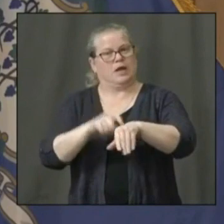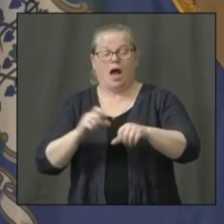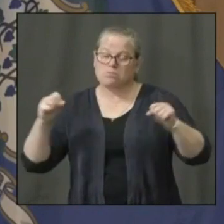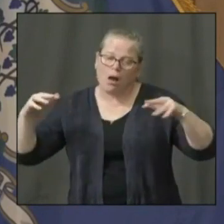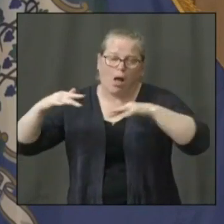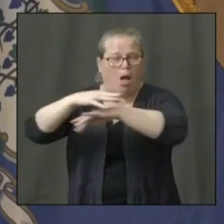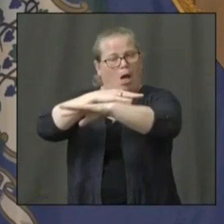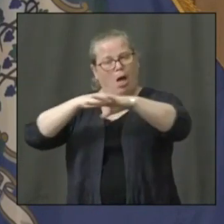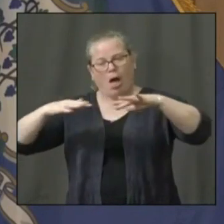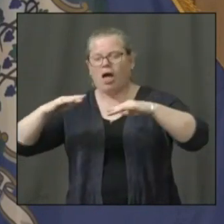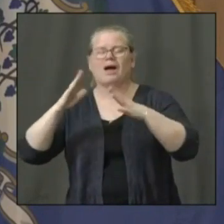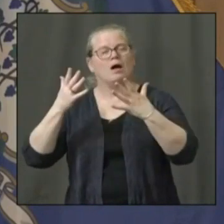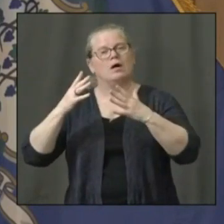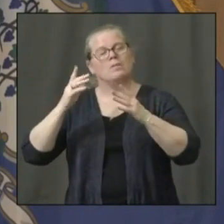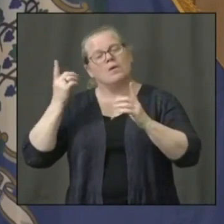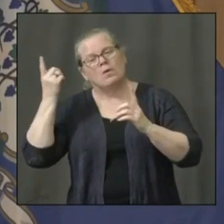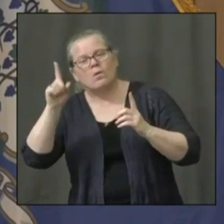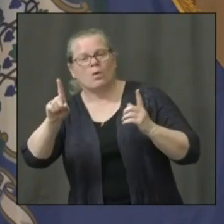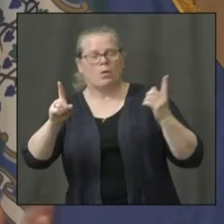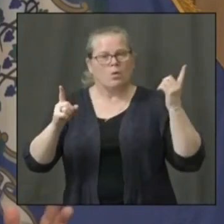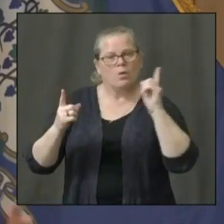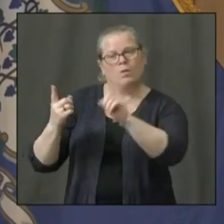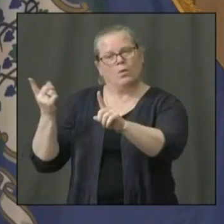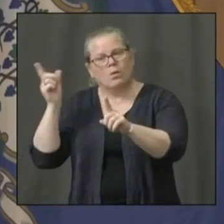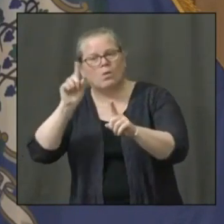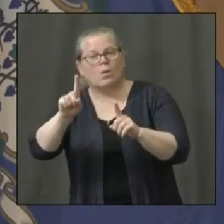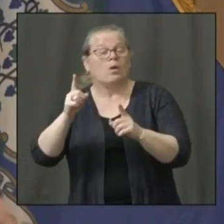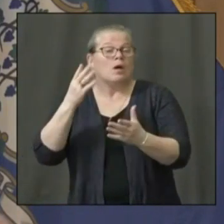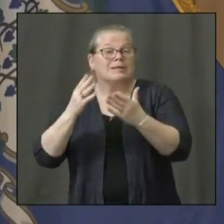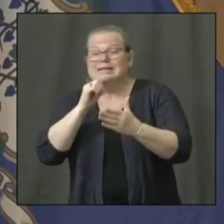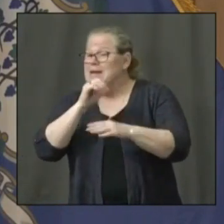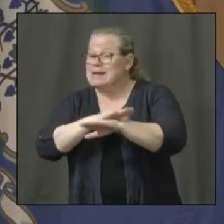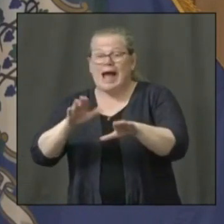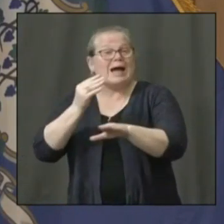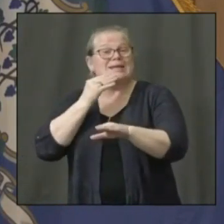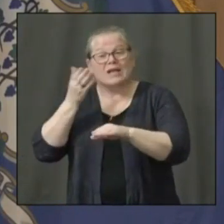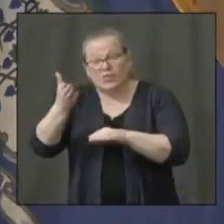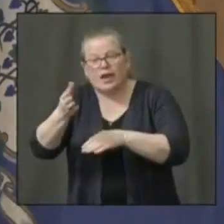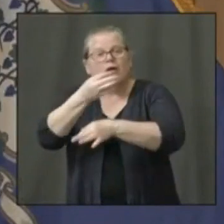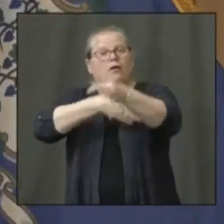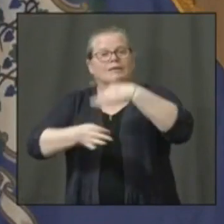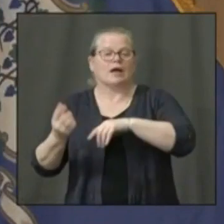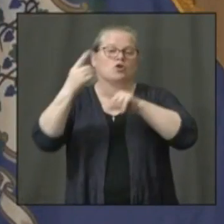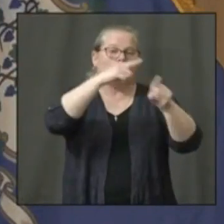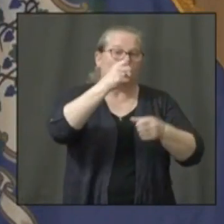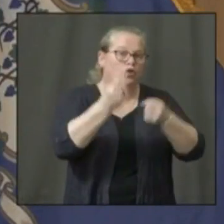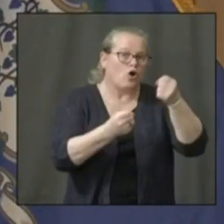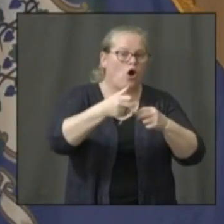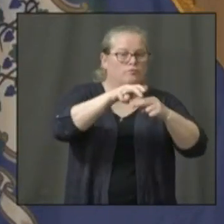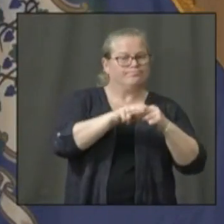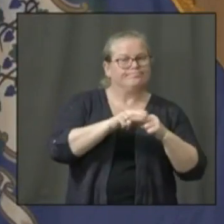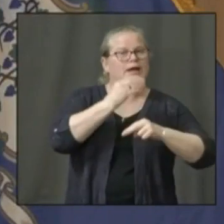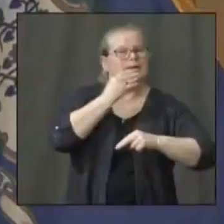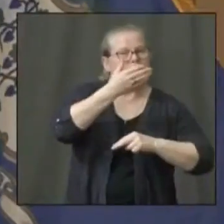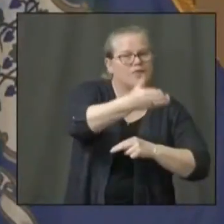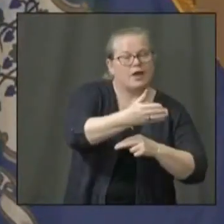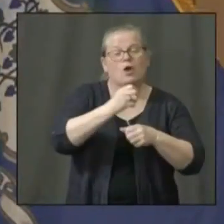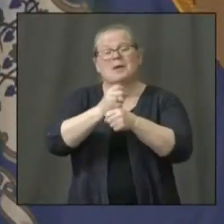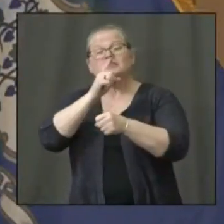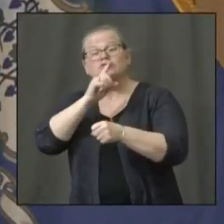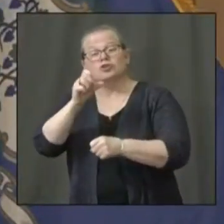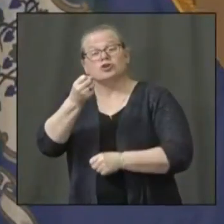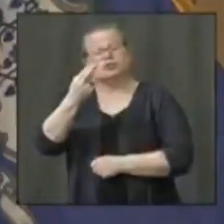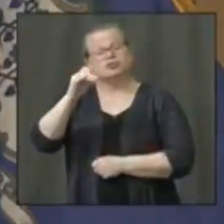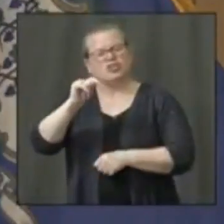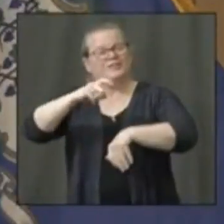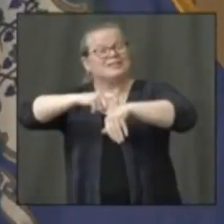Making sure between shifts there's a timing to clean, making sure the two shifts do not jam at the same time. These are the things that